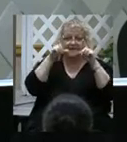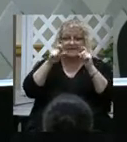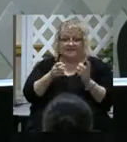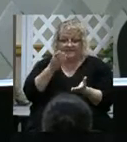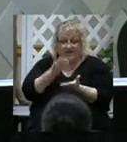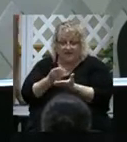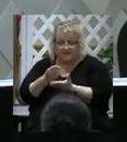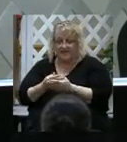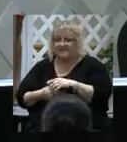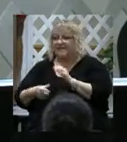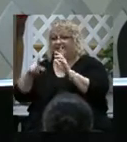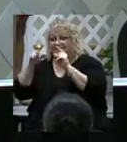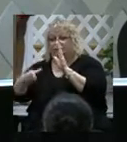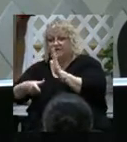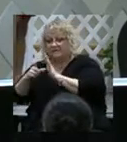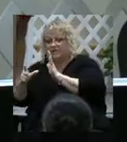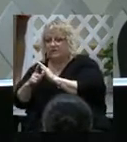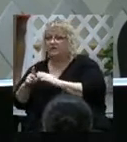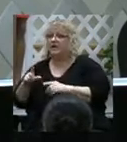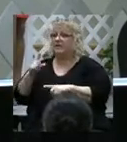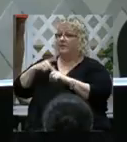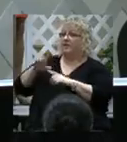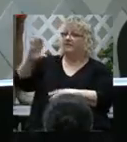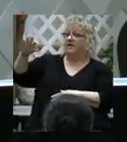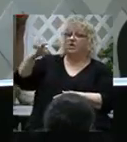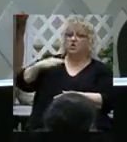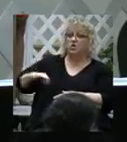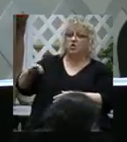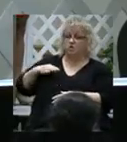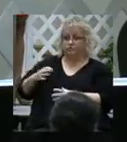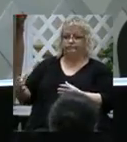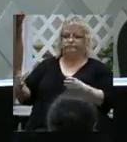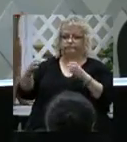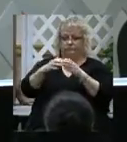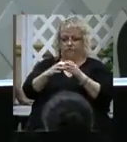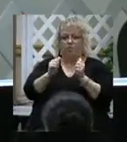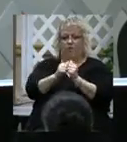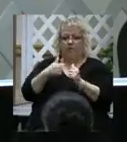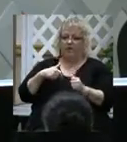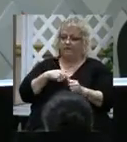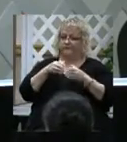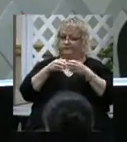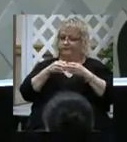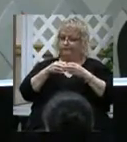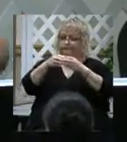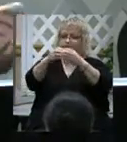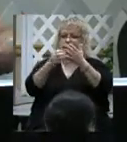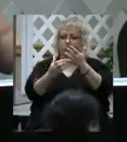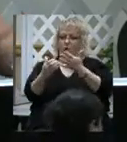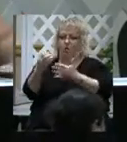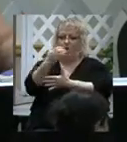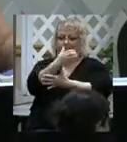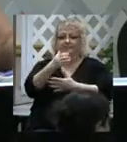And believe me, the unions were with us every step at a time.